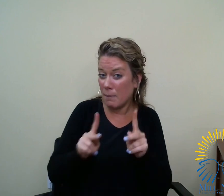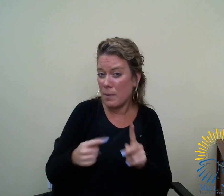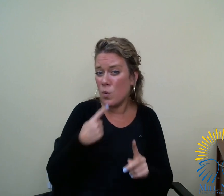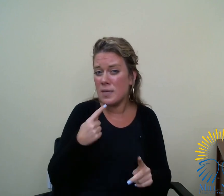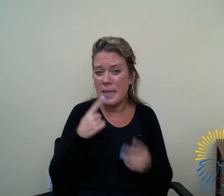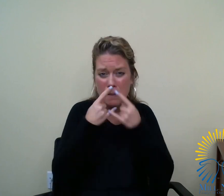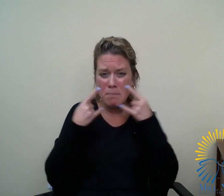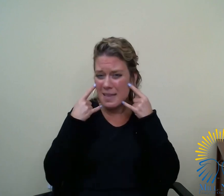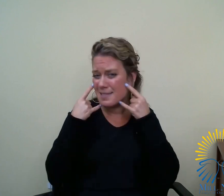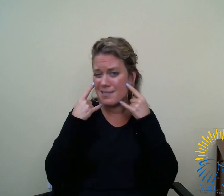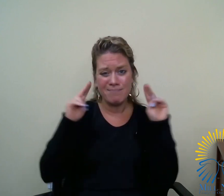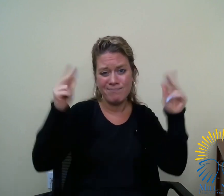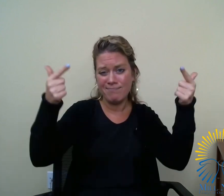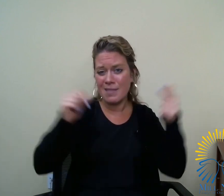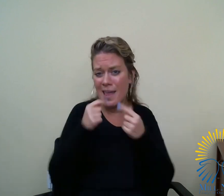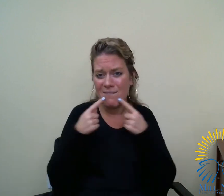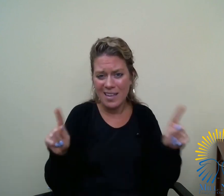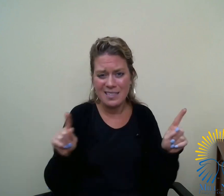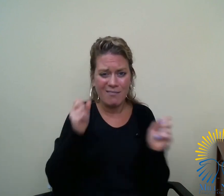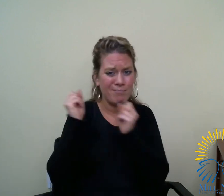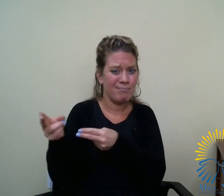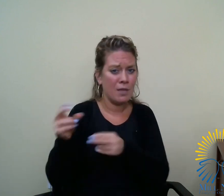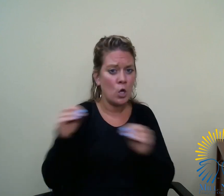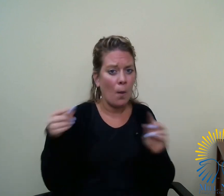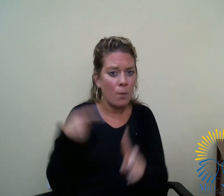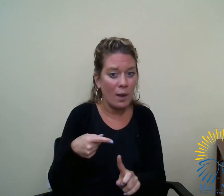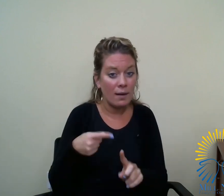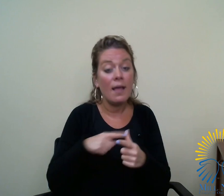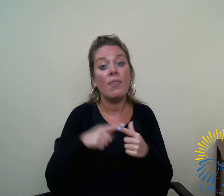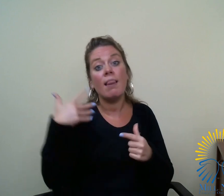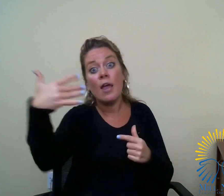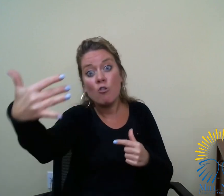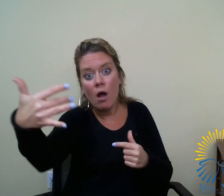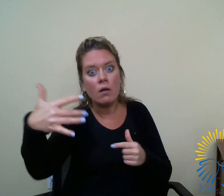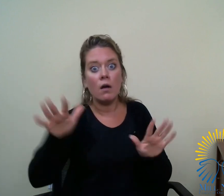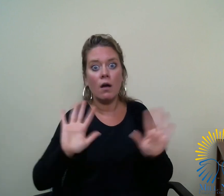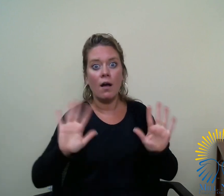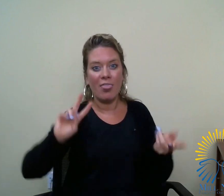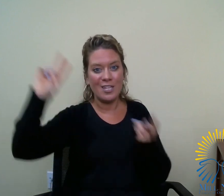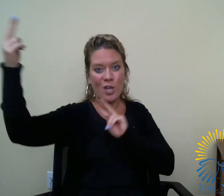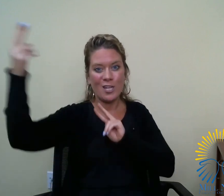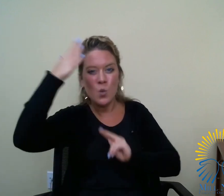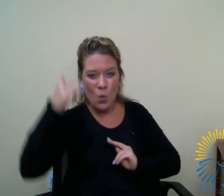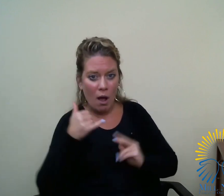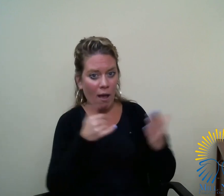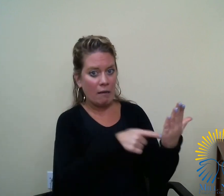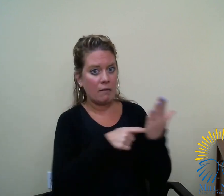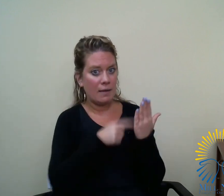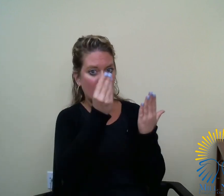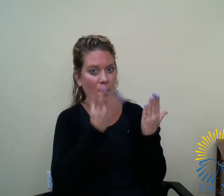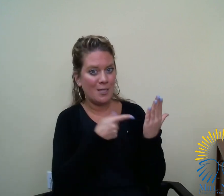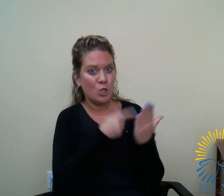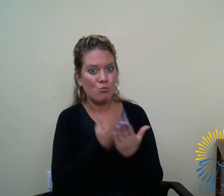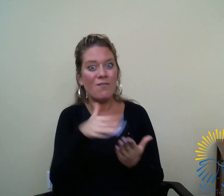weren't effective and that there was no point in wearing masks. And then later on, they changed that because they got new information showing that masks were